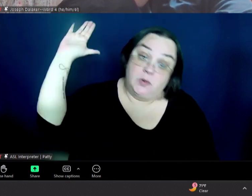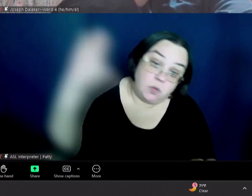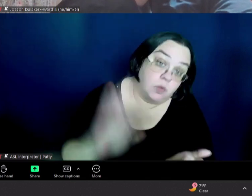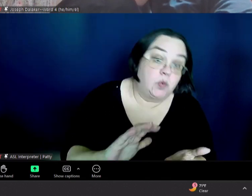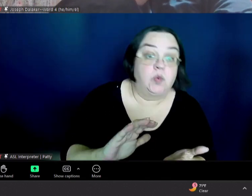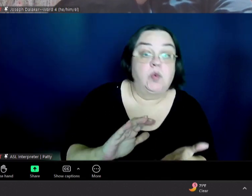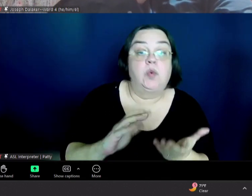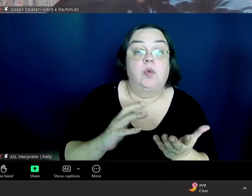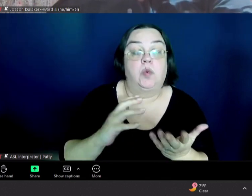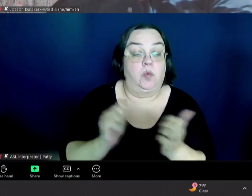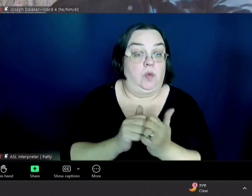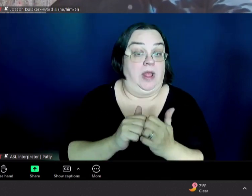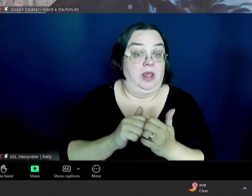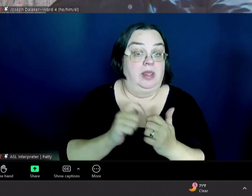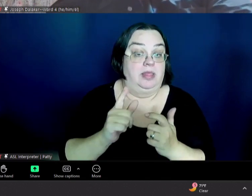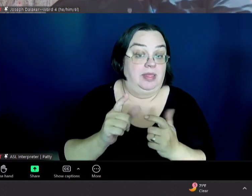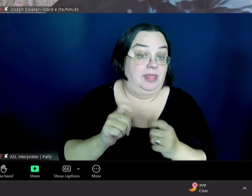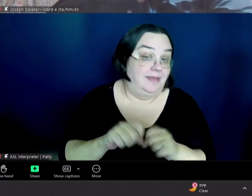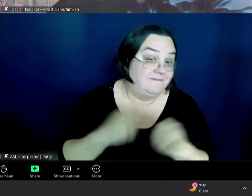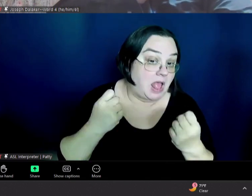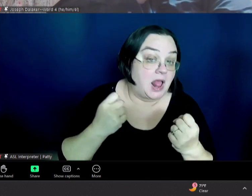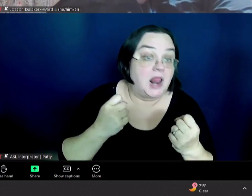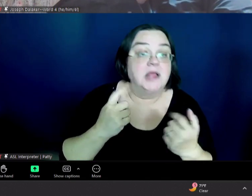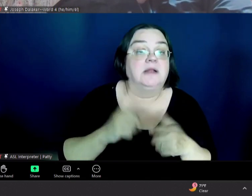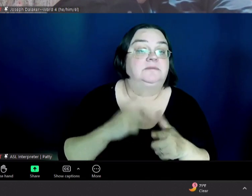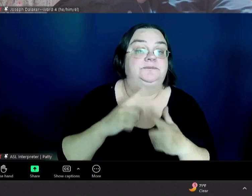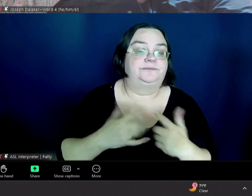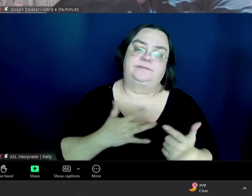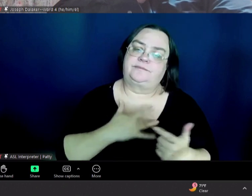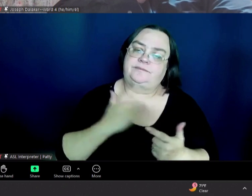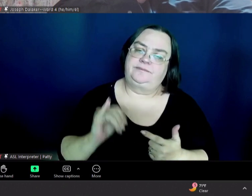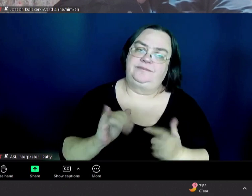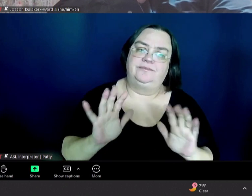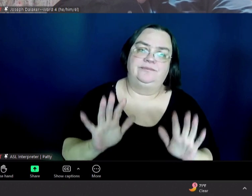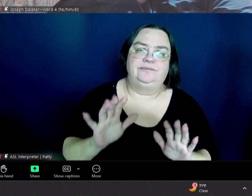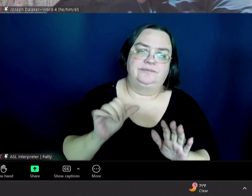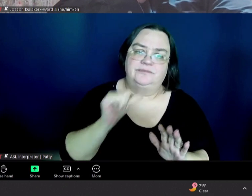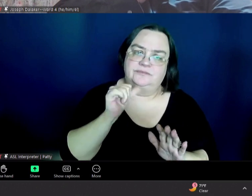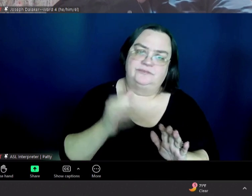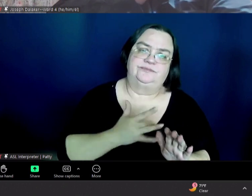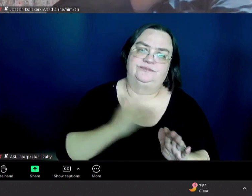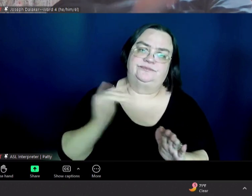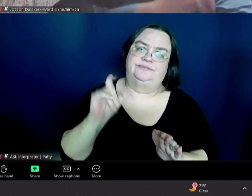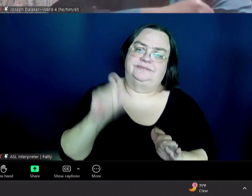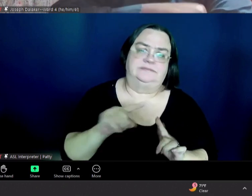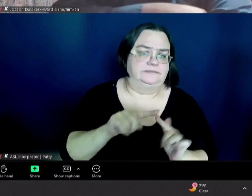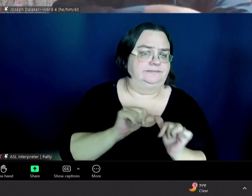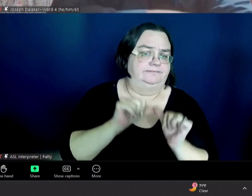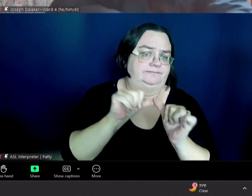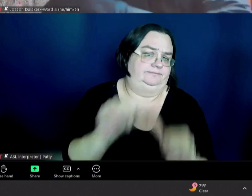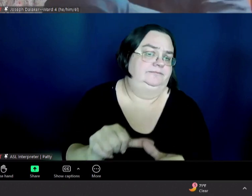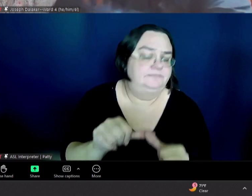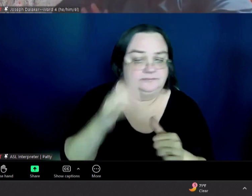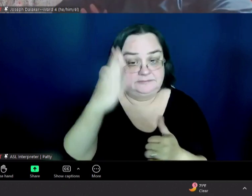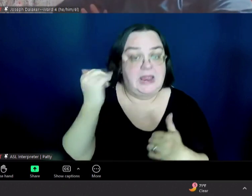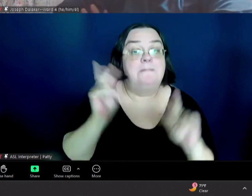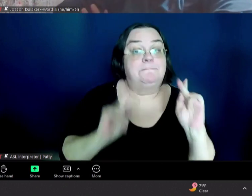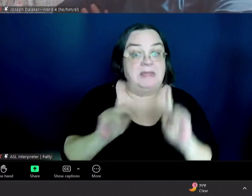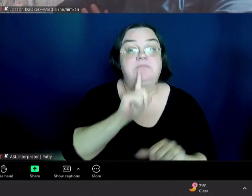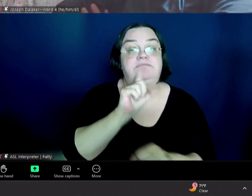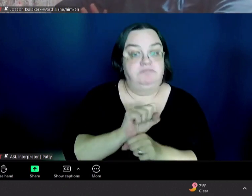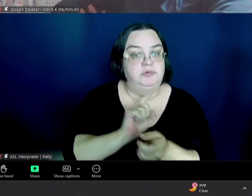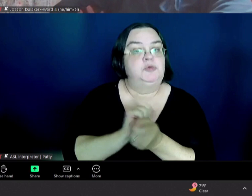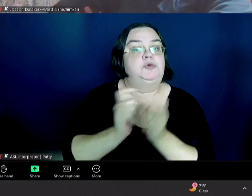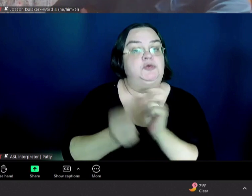the violations. Yeah. And then just felt like, hey, I don't know that we need this so much anymore. People have changed their behavior in the way that they're driving.